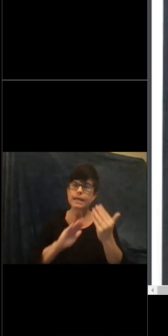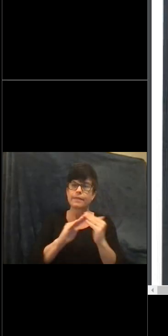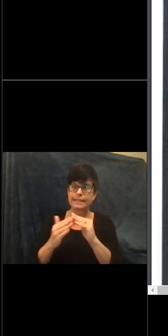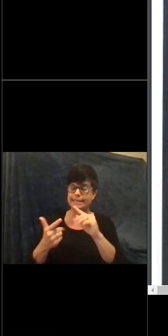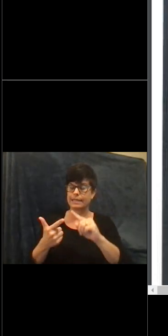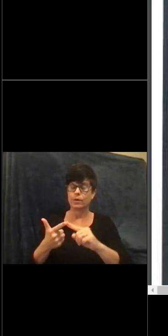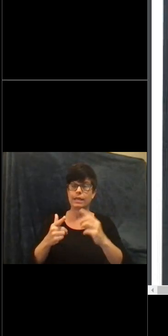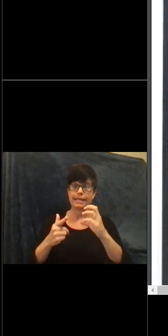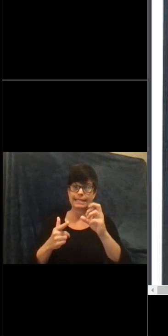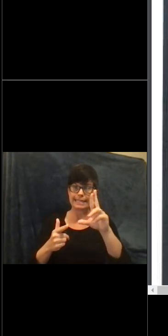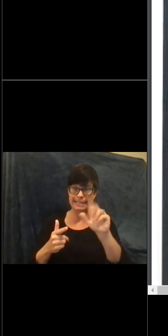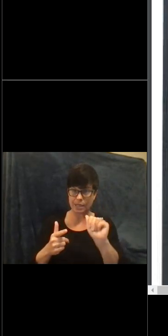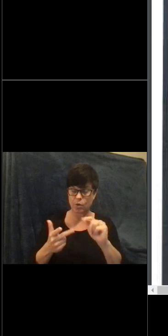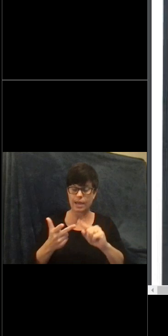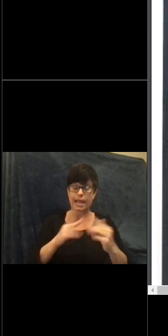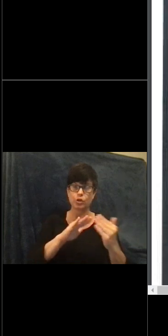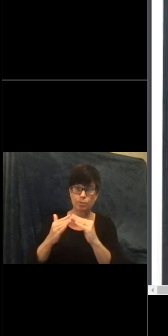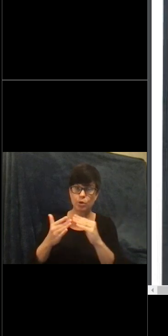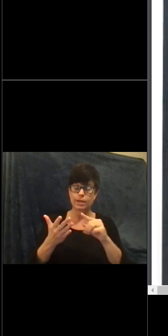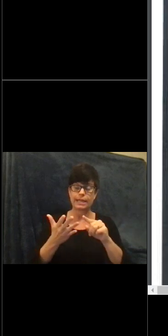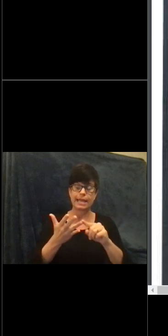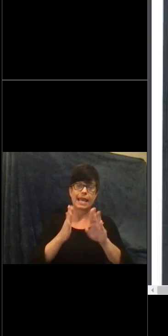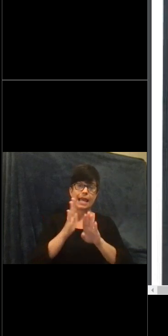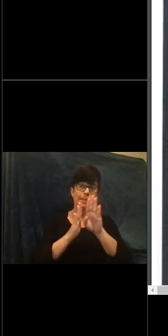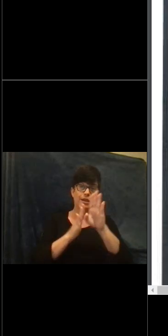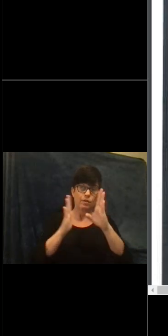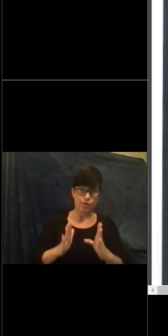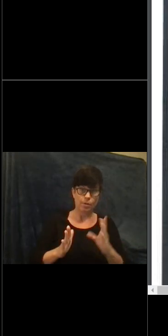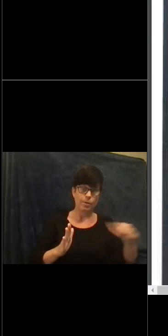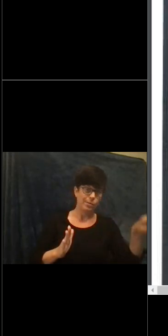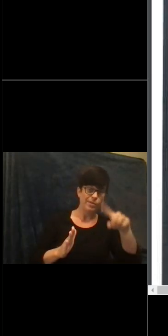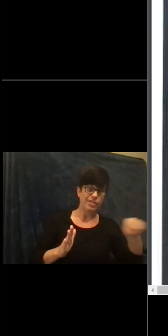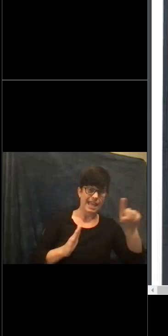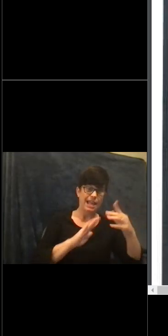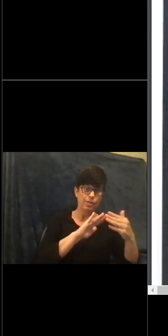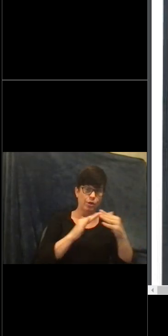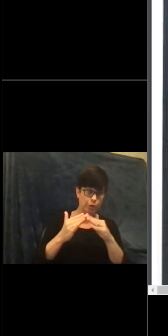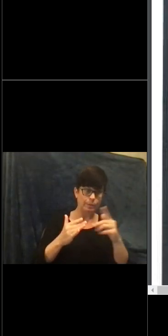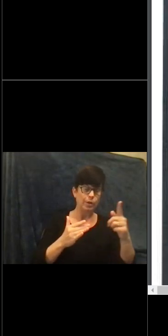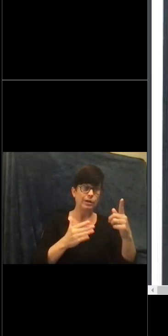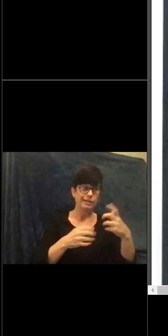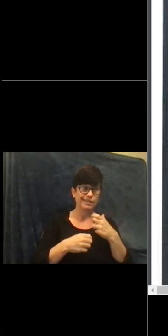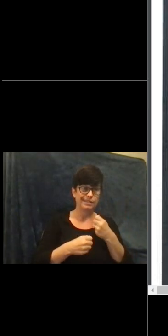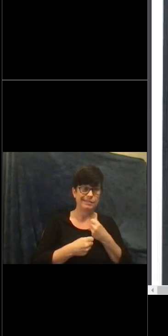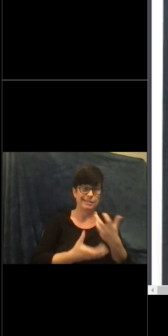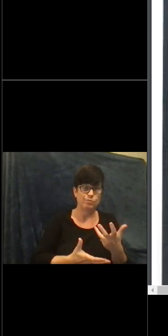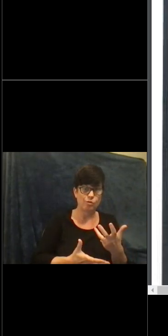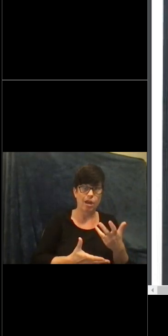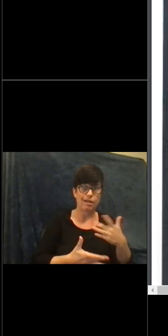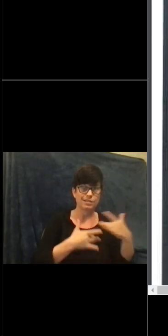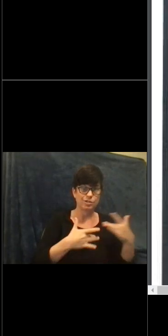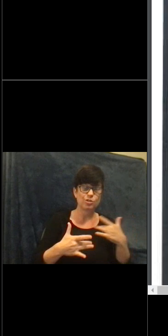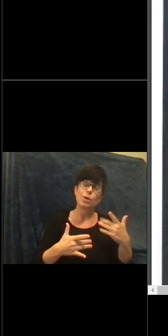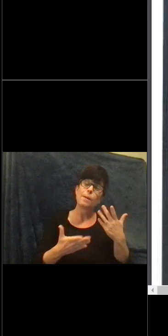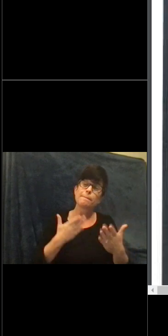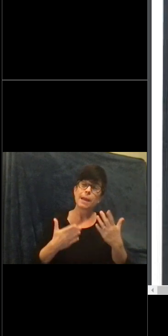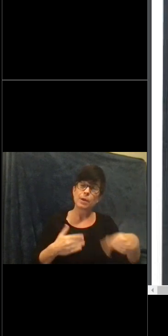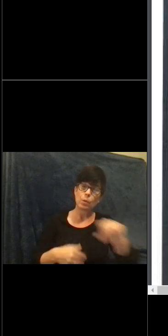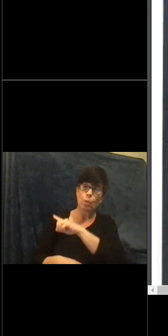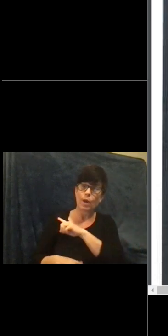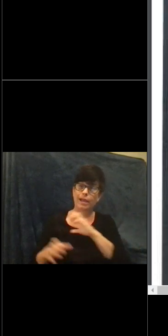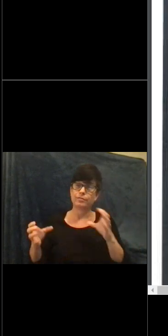developer, and the community, since they've expressed a concern, can figure out how to creatively solve a problem. Generally,